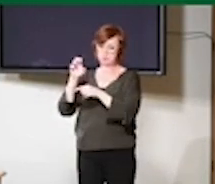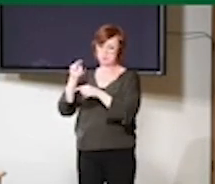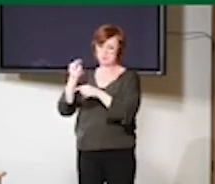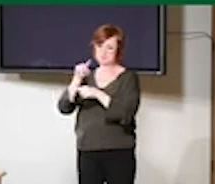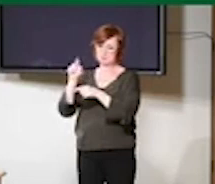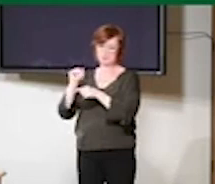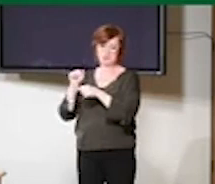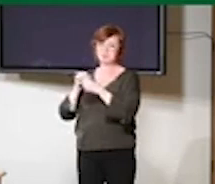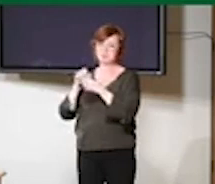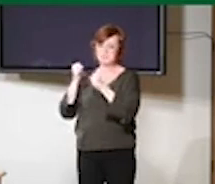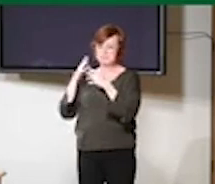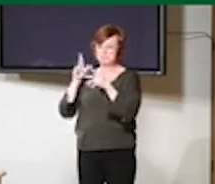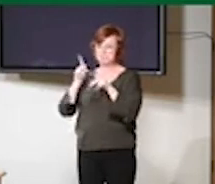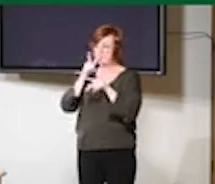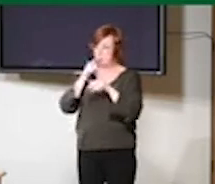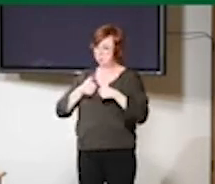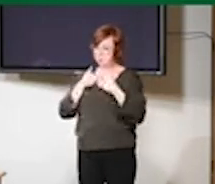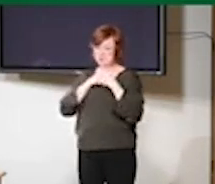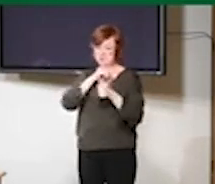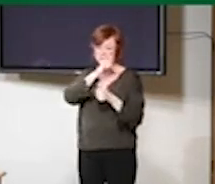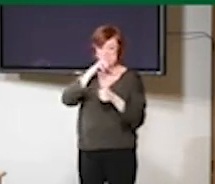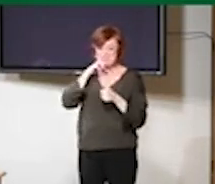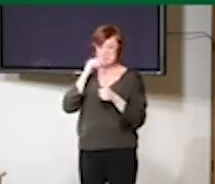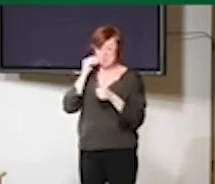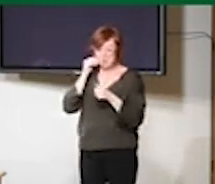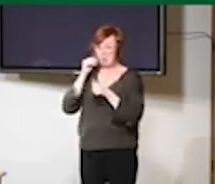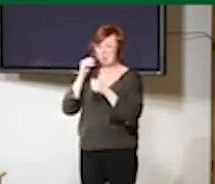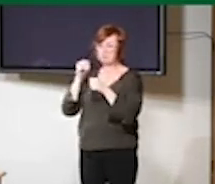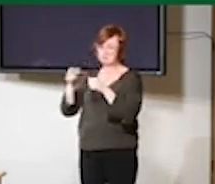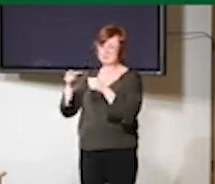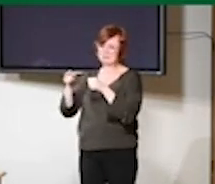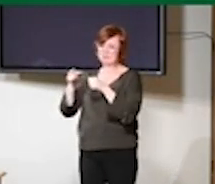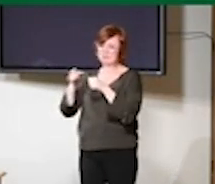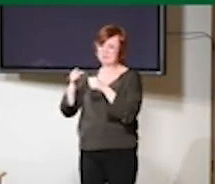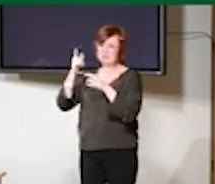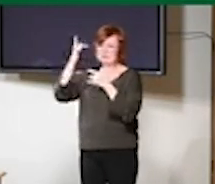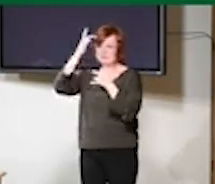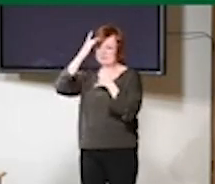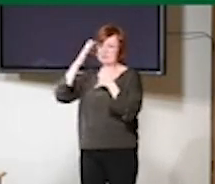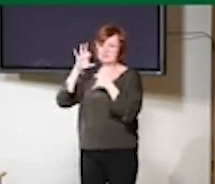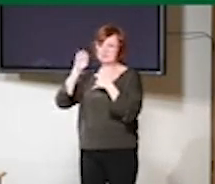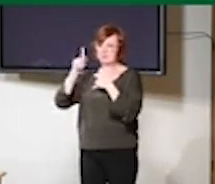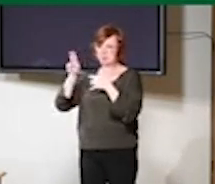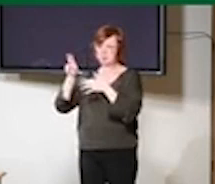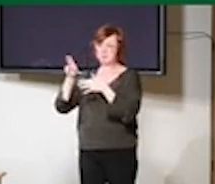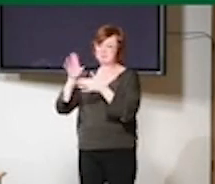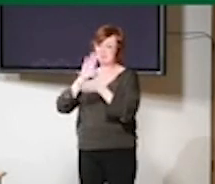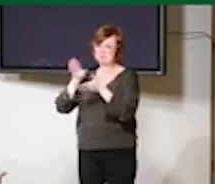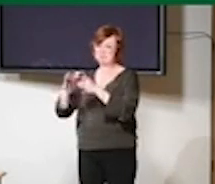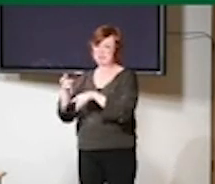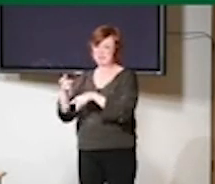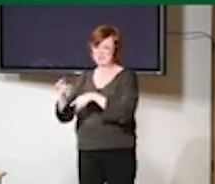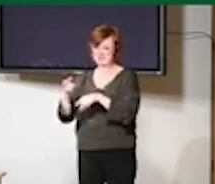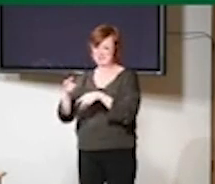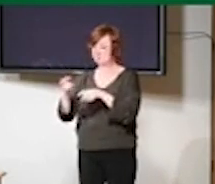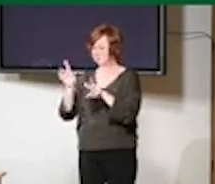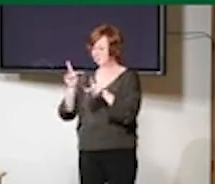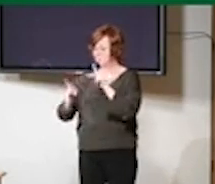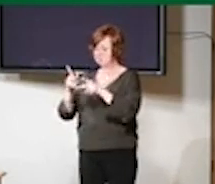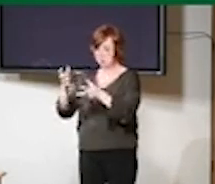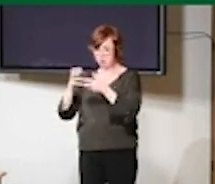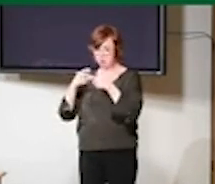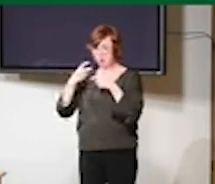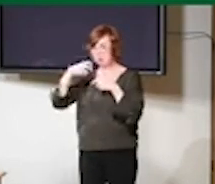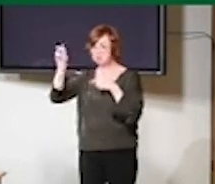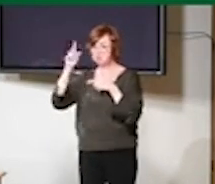all residents express a wish, or the families express a wish for transfer to hospital. Many families